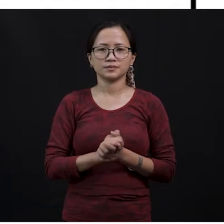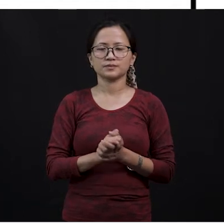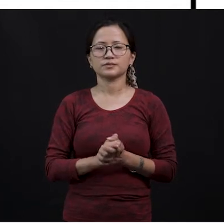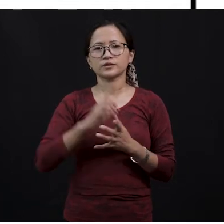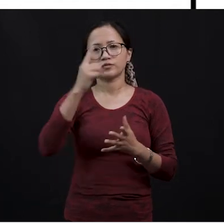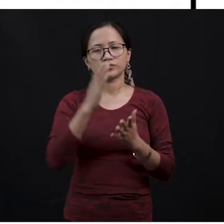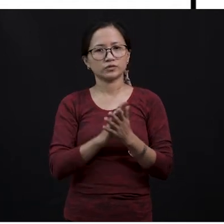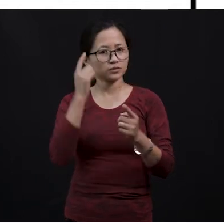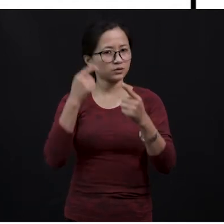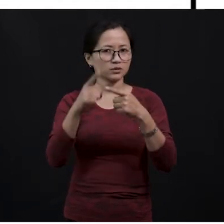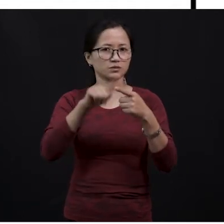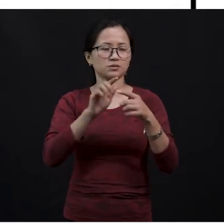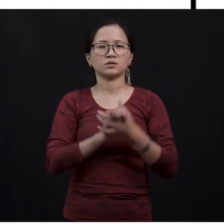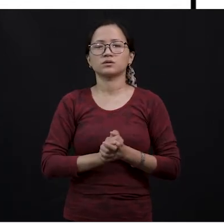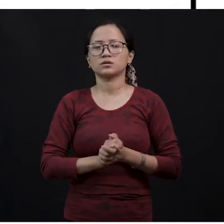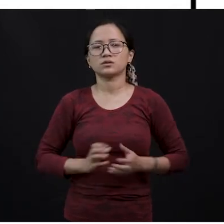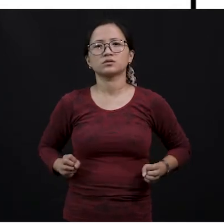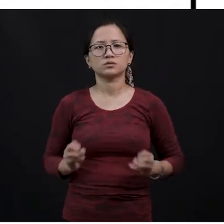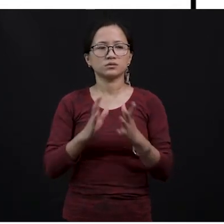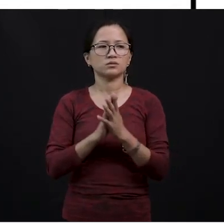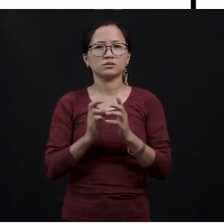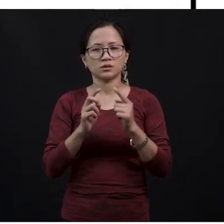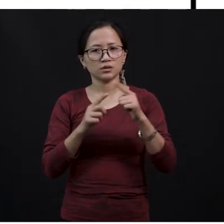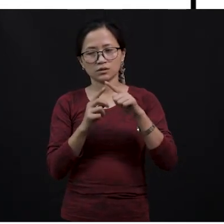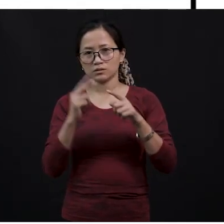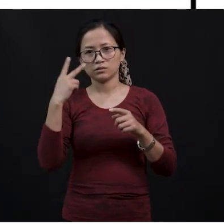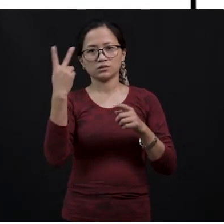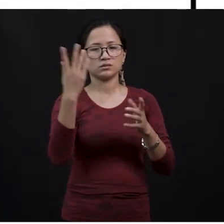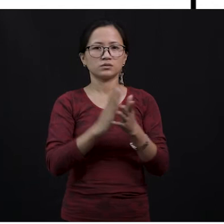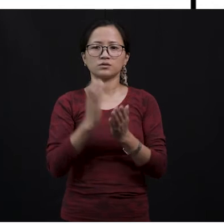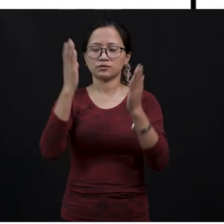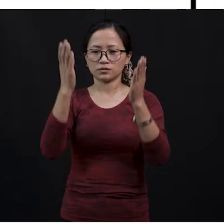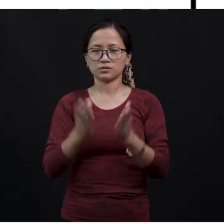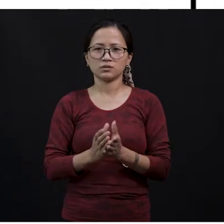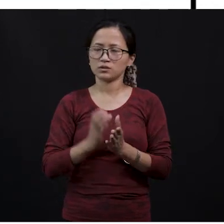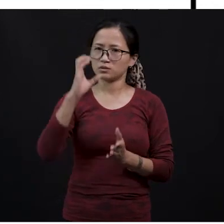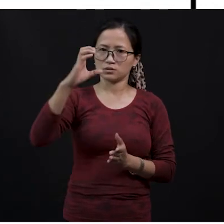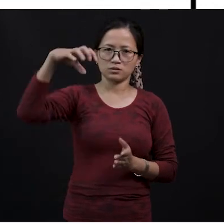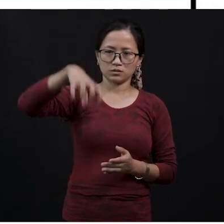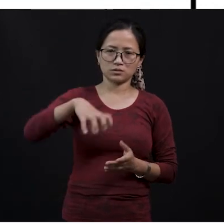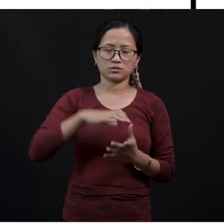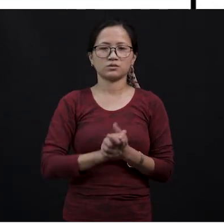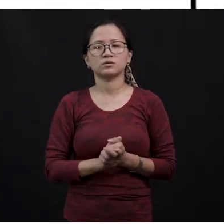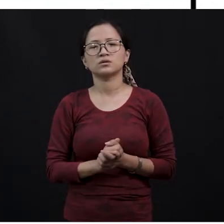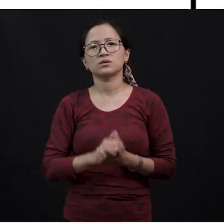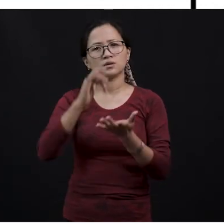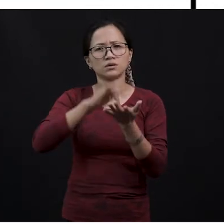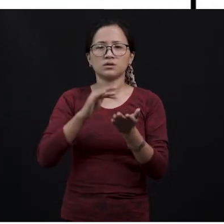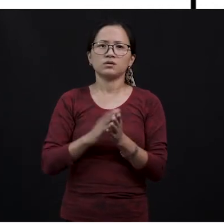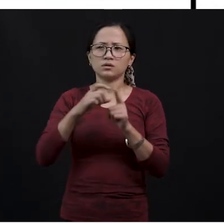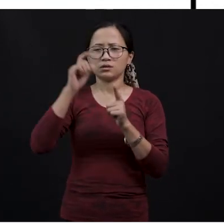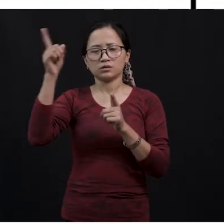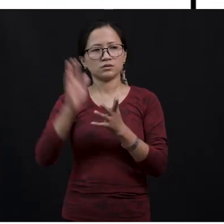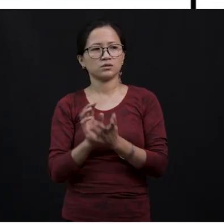first experiment that he started was the transfer of the capital. So the capital was actually in Delhi, and